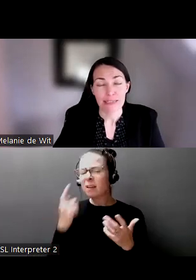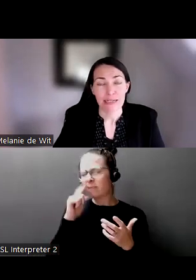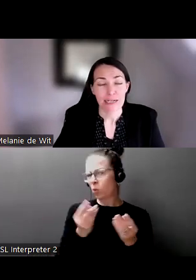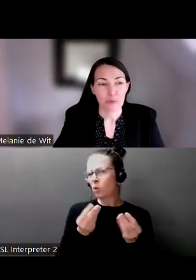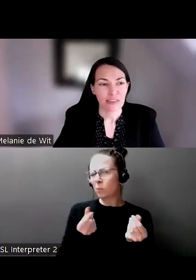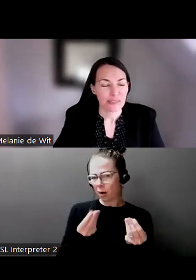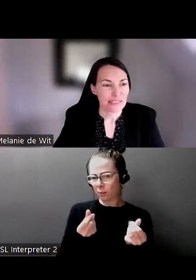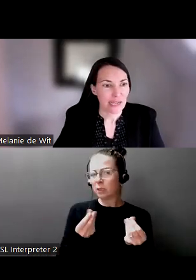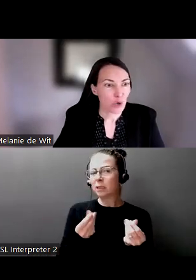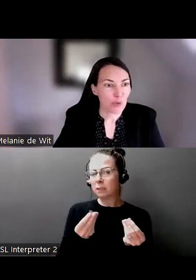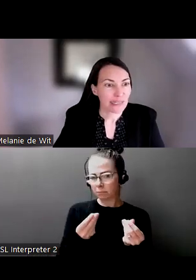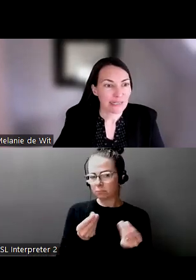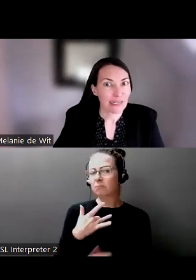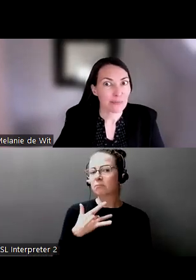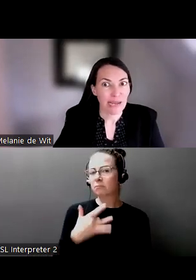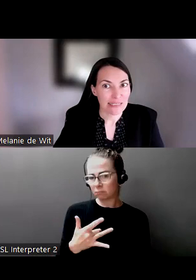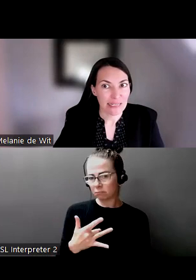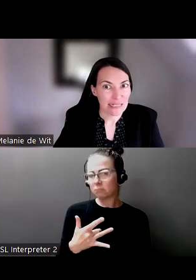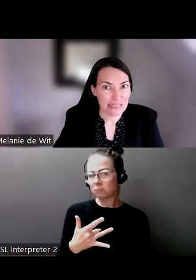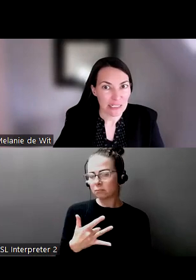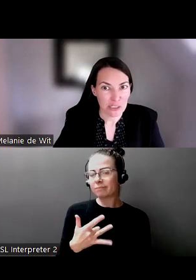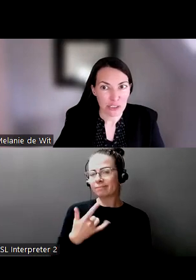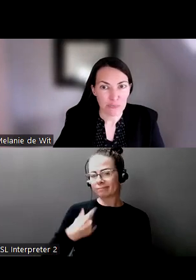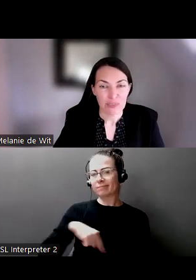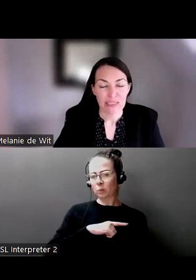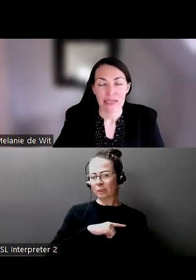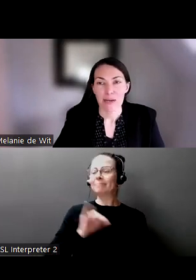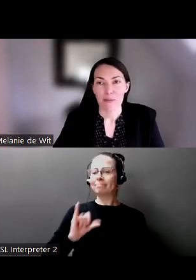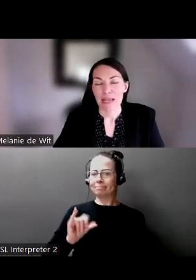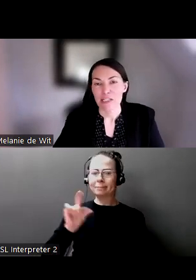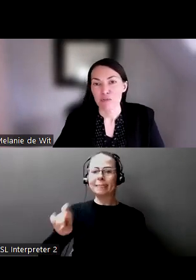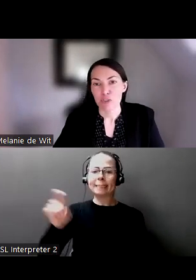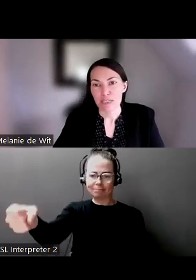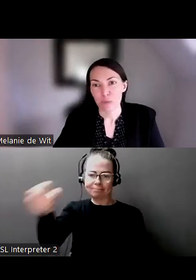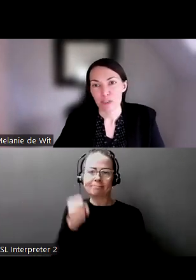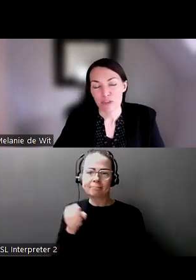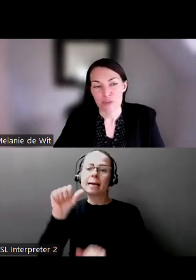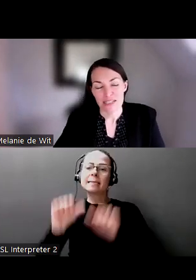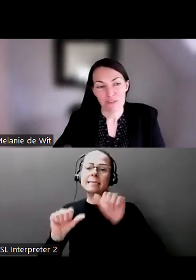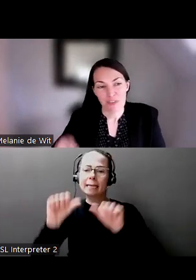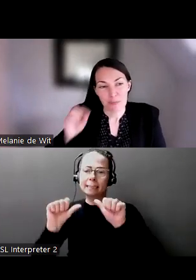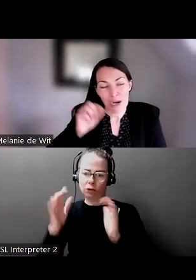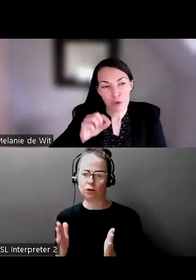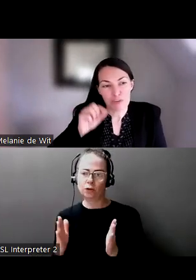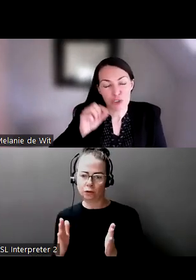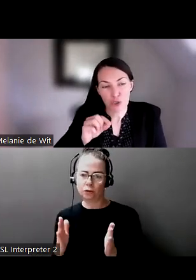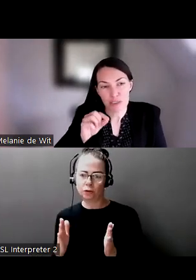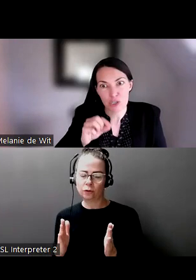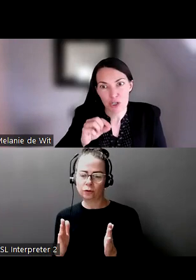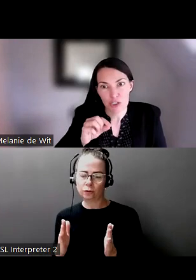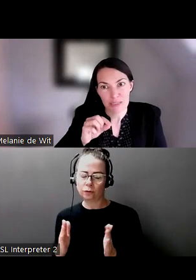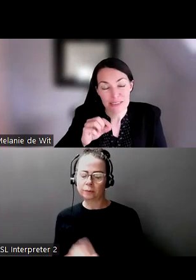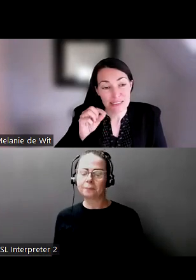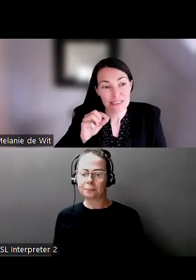property, we say, oh, we need a capacity assessor. And you do need one of those if the power of